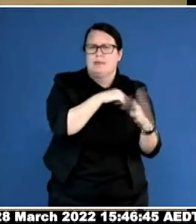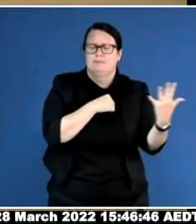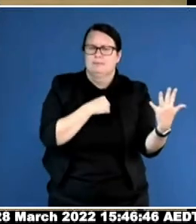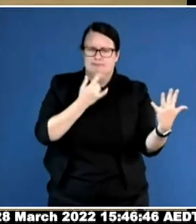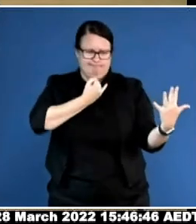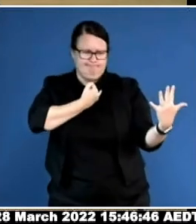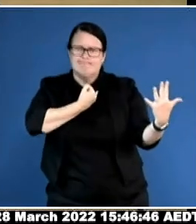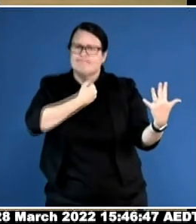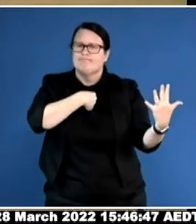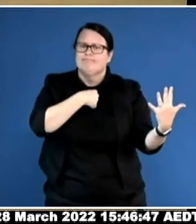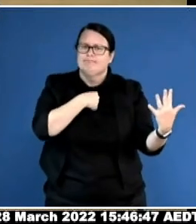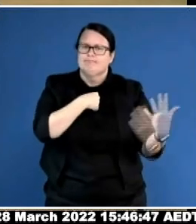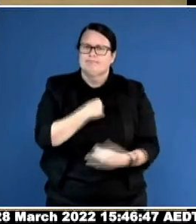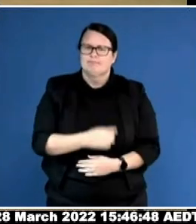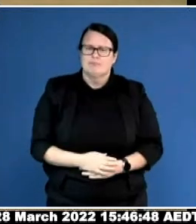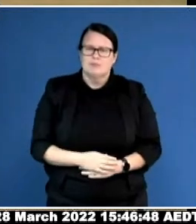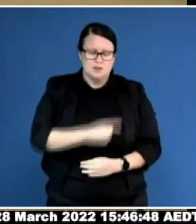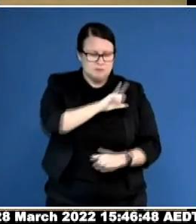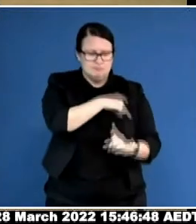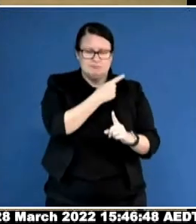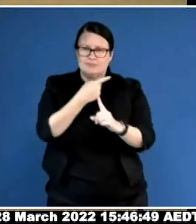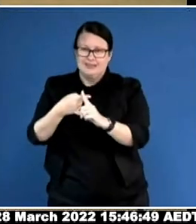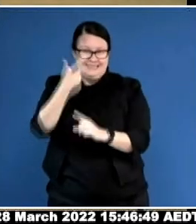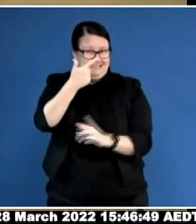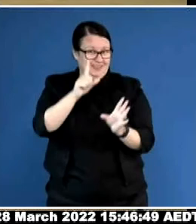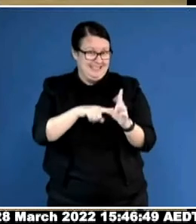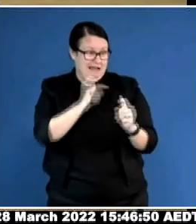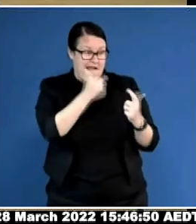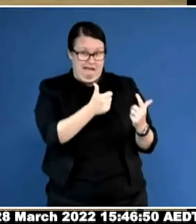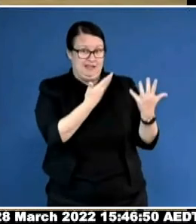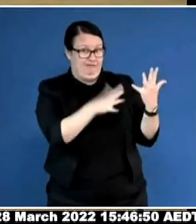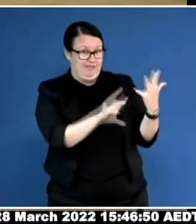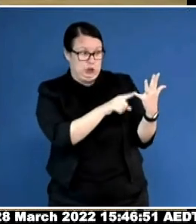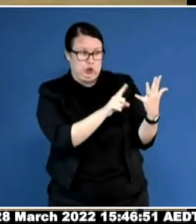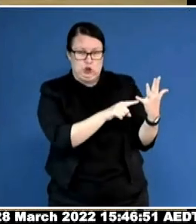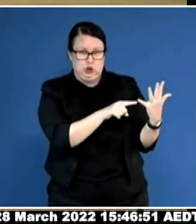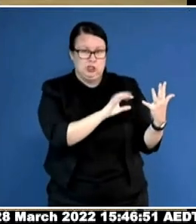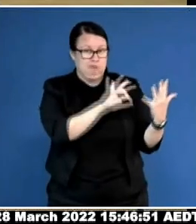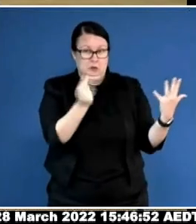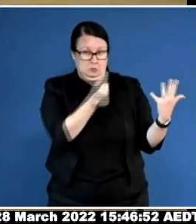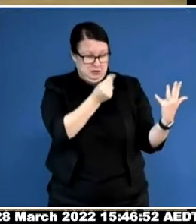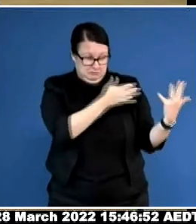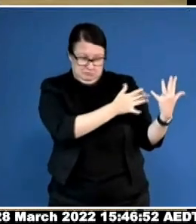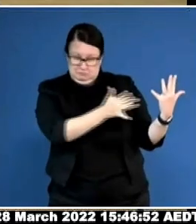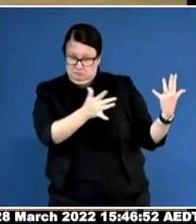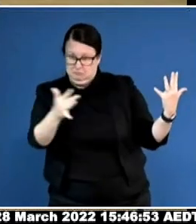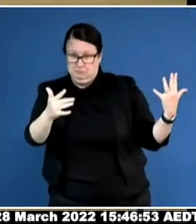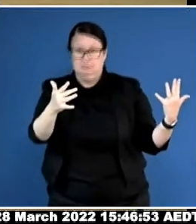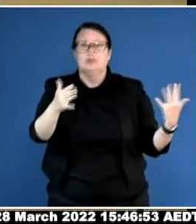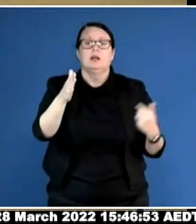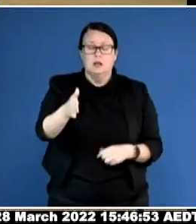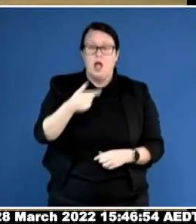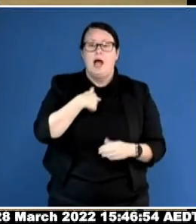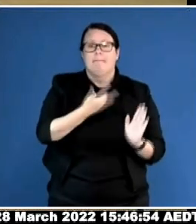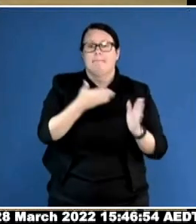About 17 years had passed since I ended the relationship with person five and since I'd had any intimate partner in my life. I had